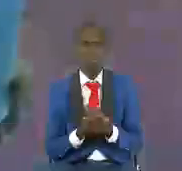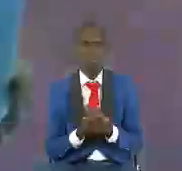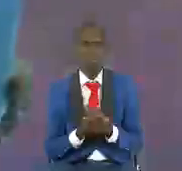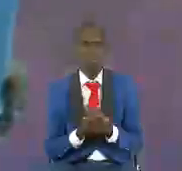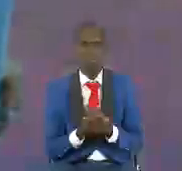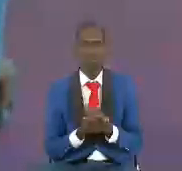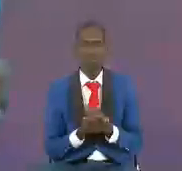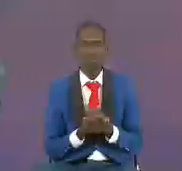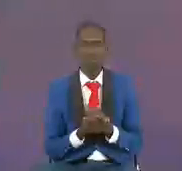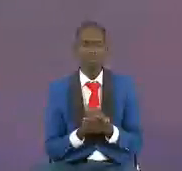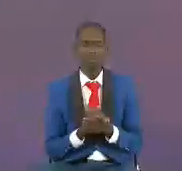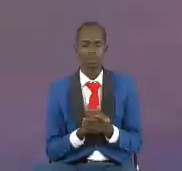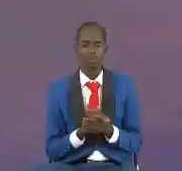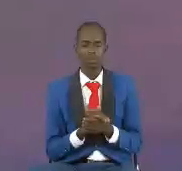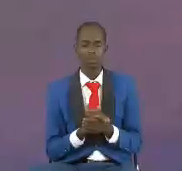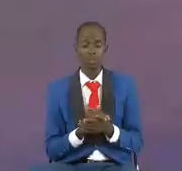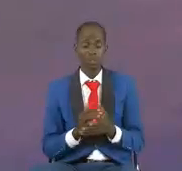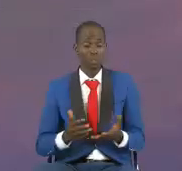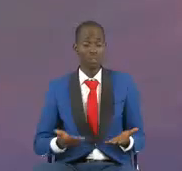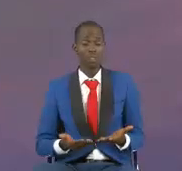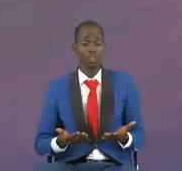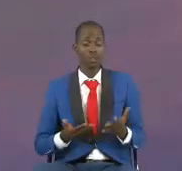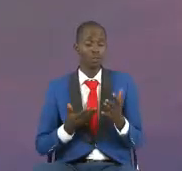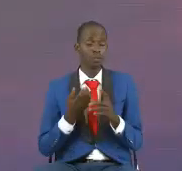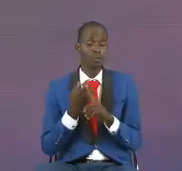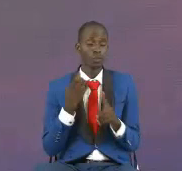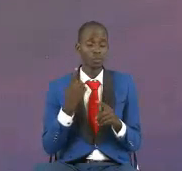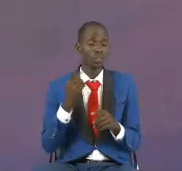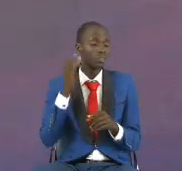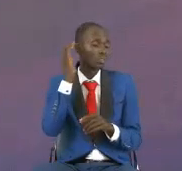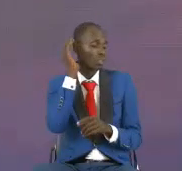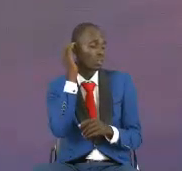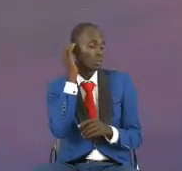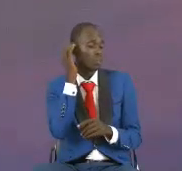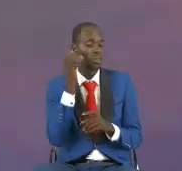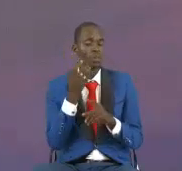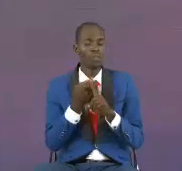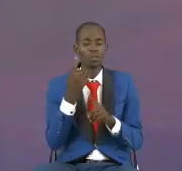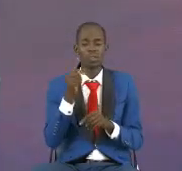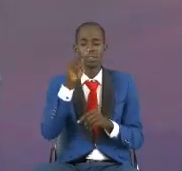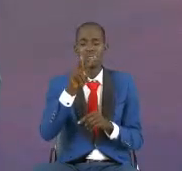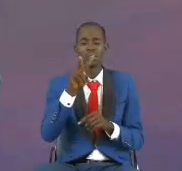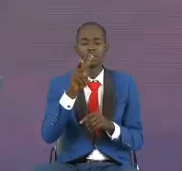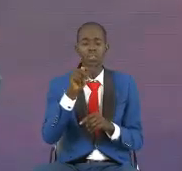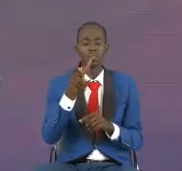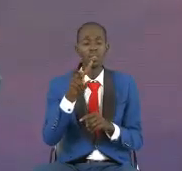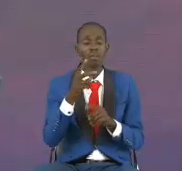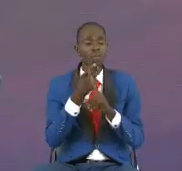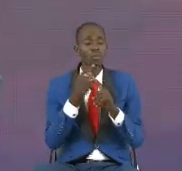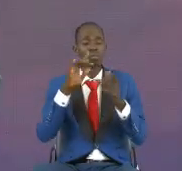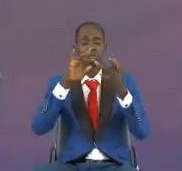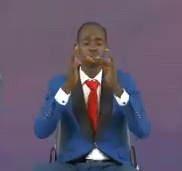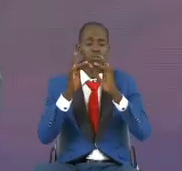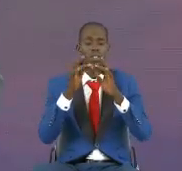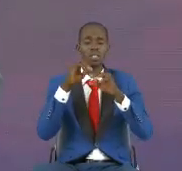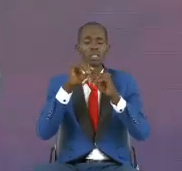Here, over the radio, over the television, online, in every country, in every